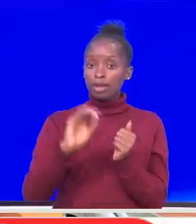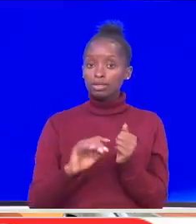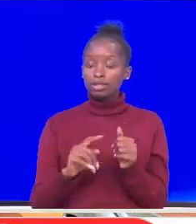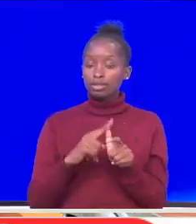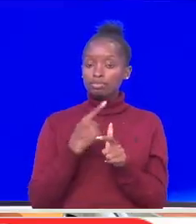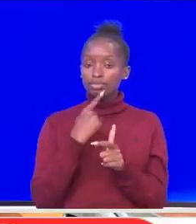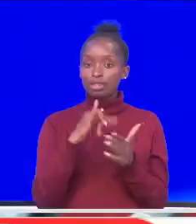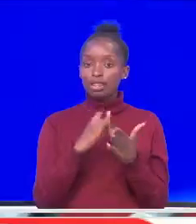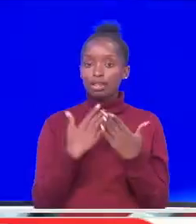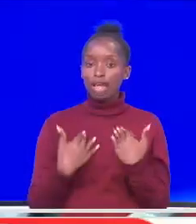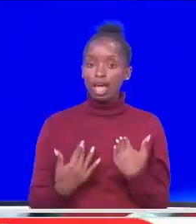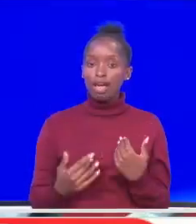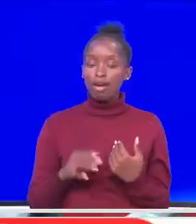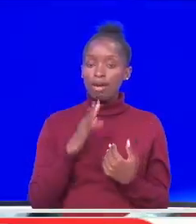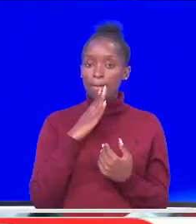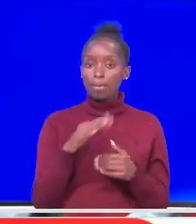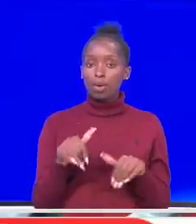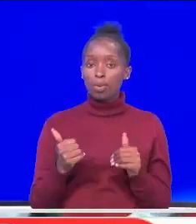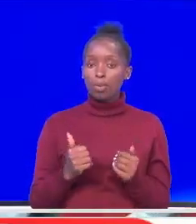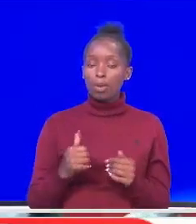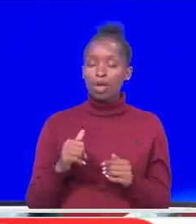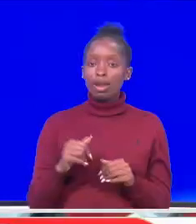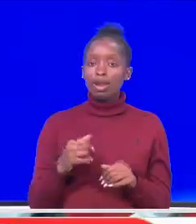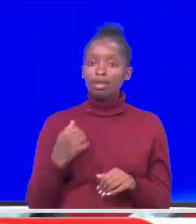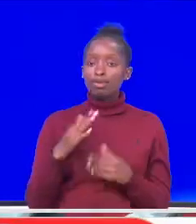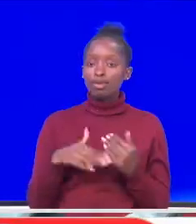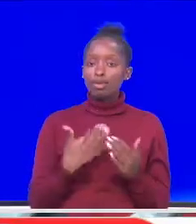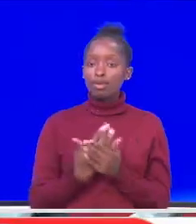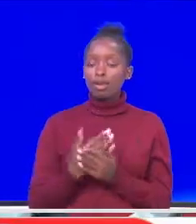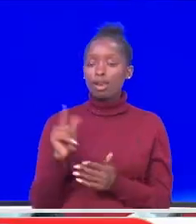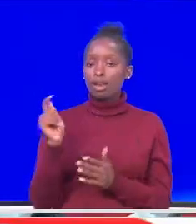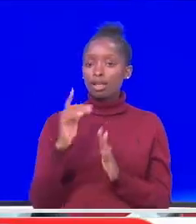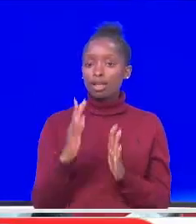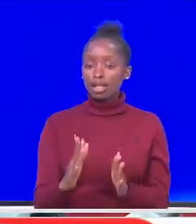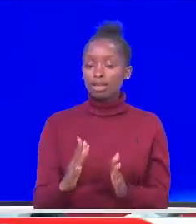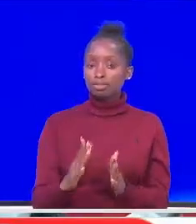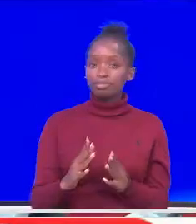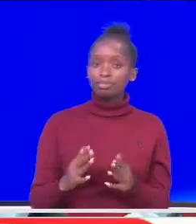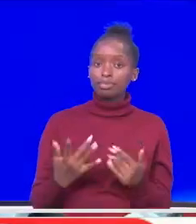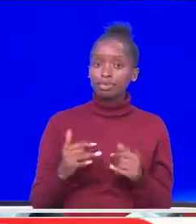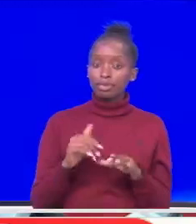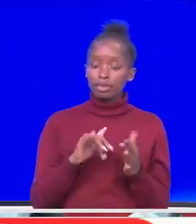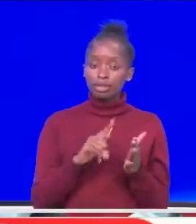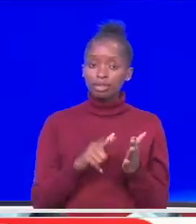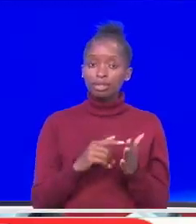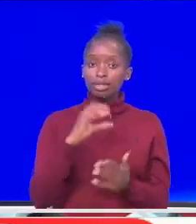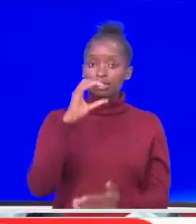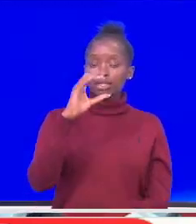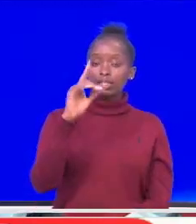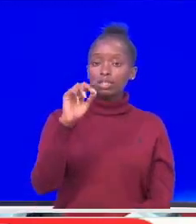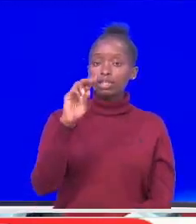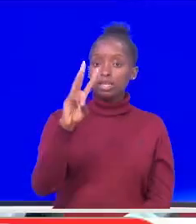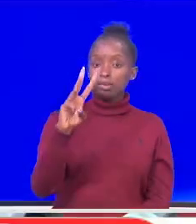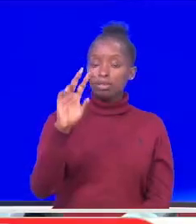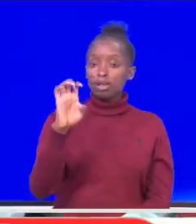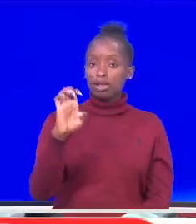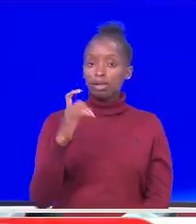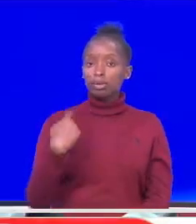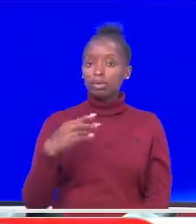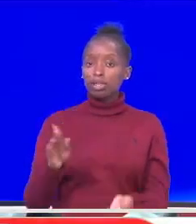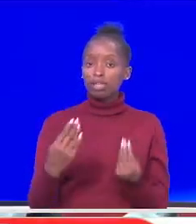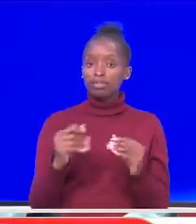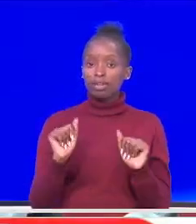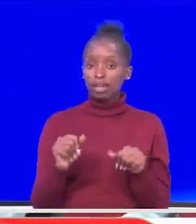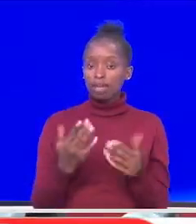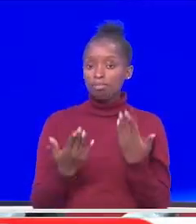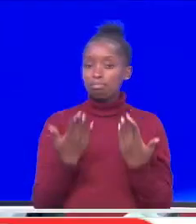a majority of Kenyans. Katika hii deposit 10%, CPWDs tukepewa 3 to